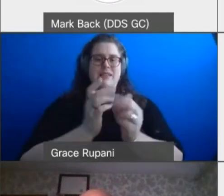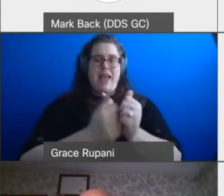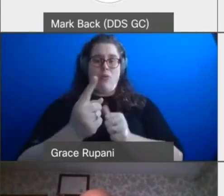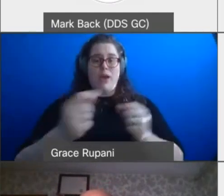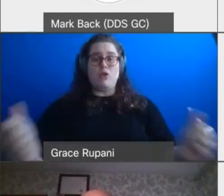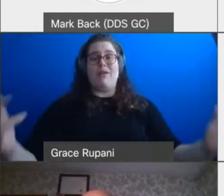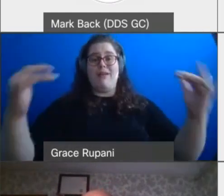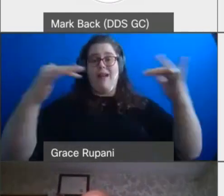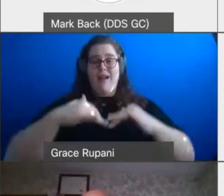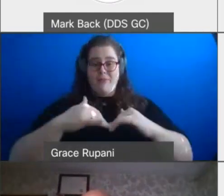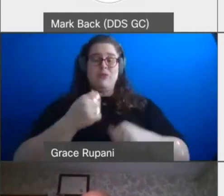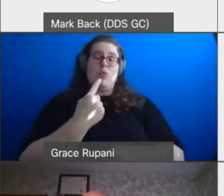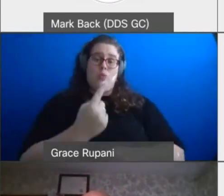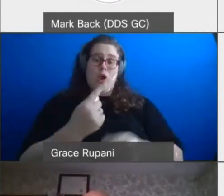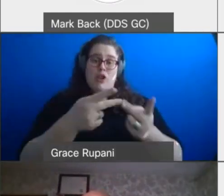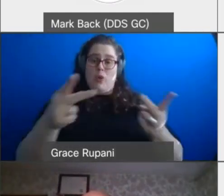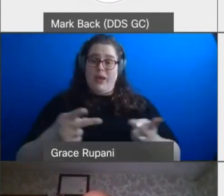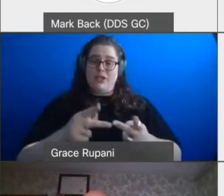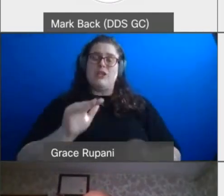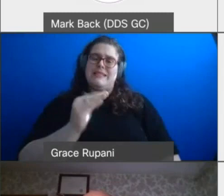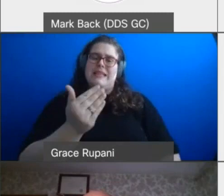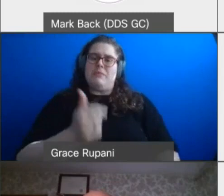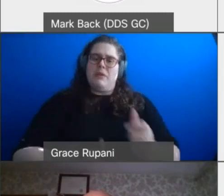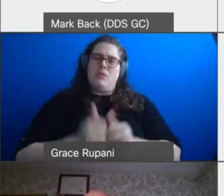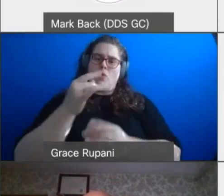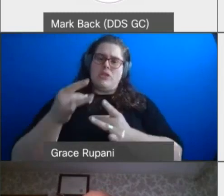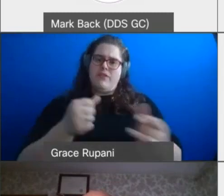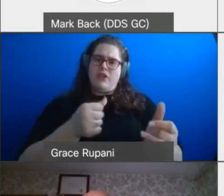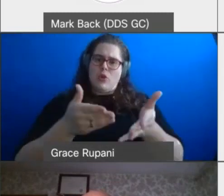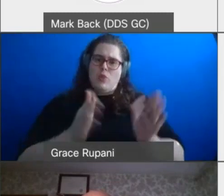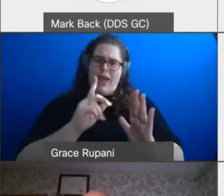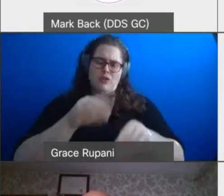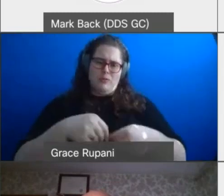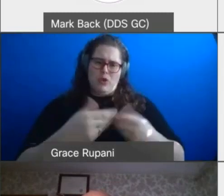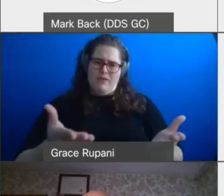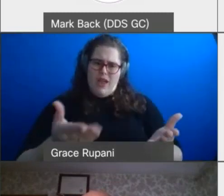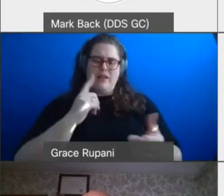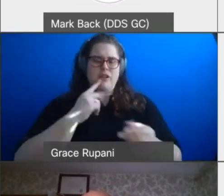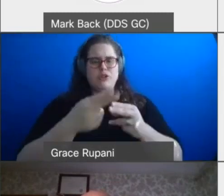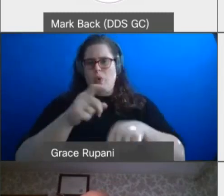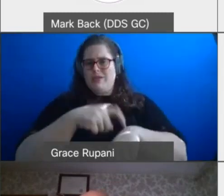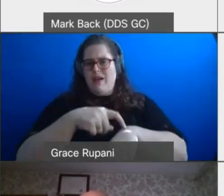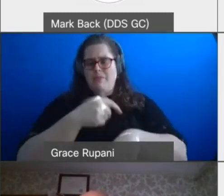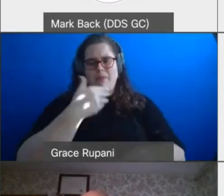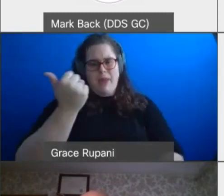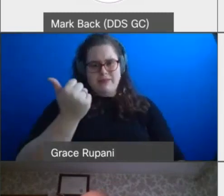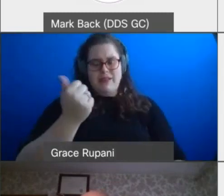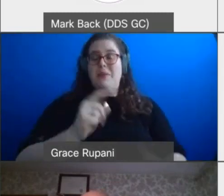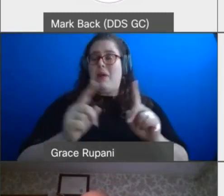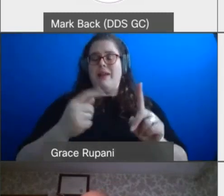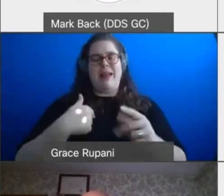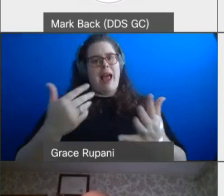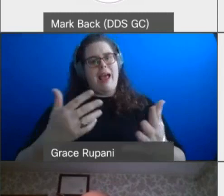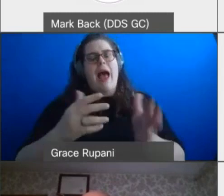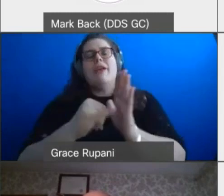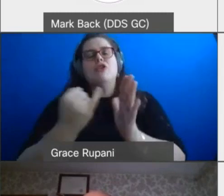sure that we could get vaccination for the most number of people in the shortest period of time. I just wanted to caution people,